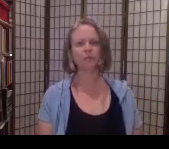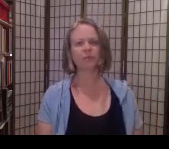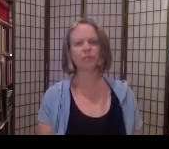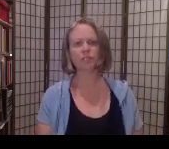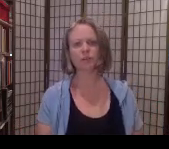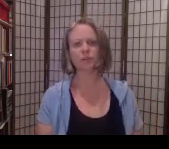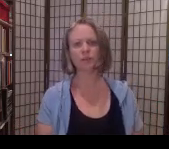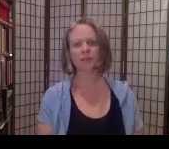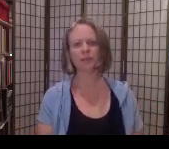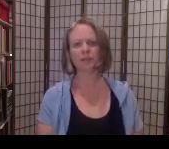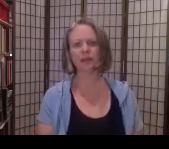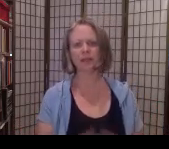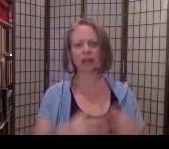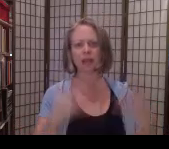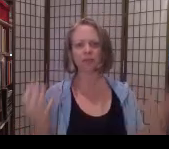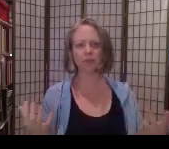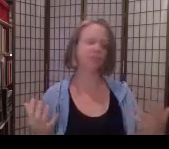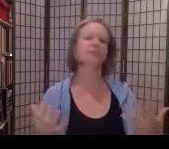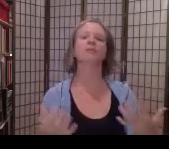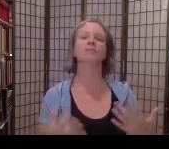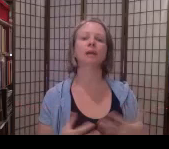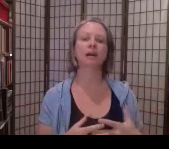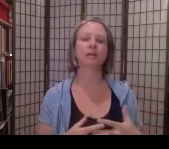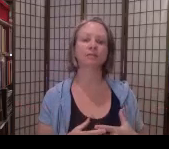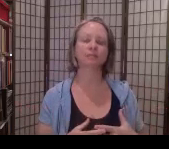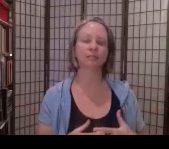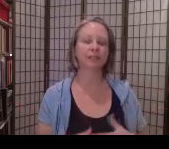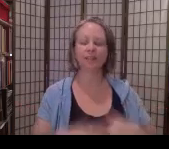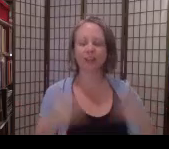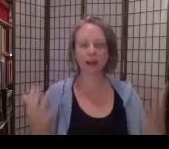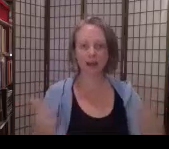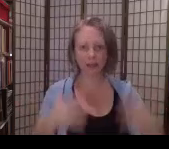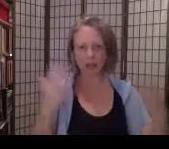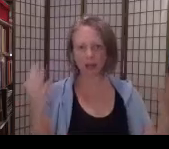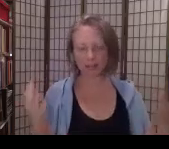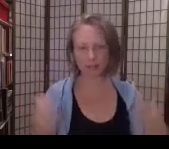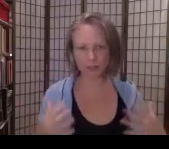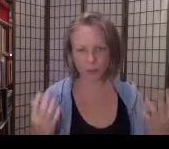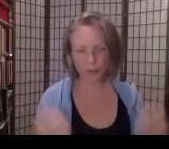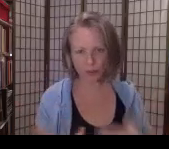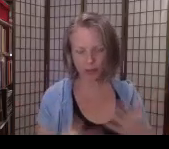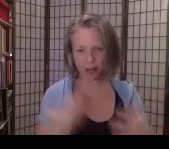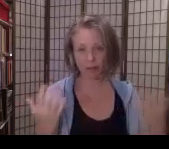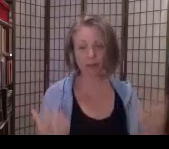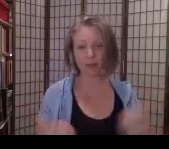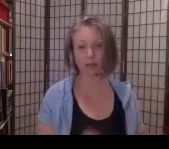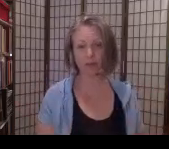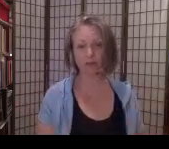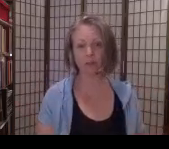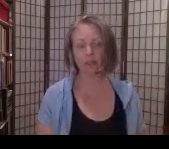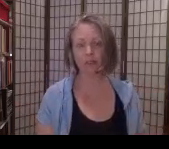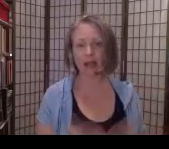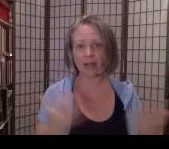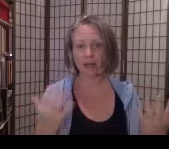So what it's showing me is like this higher wisdom of the God or gods or source, or however you think